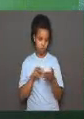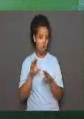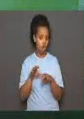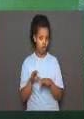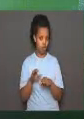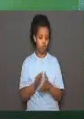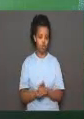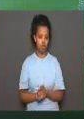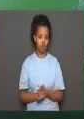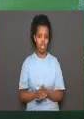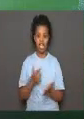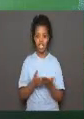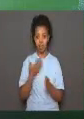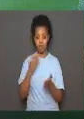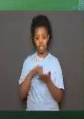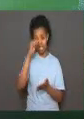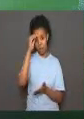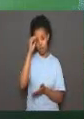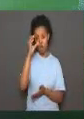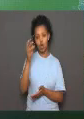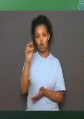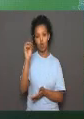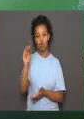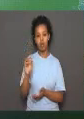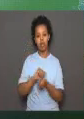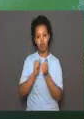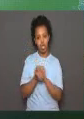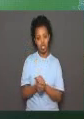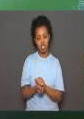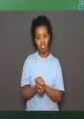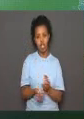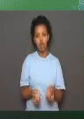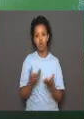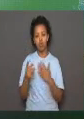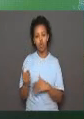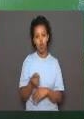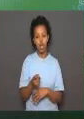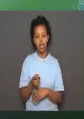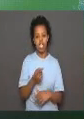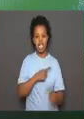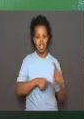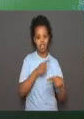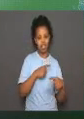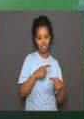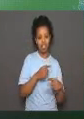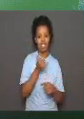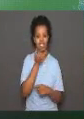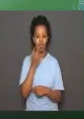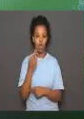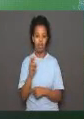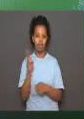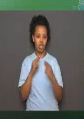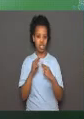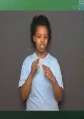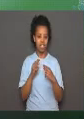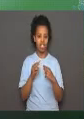learned, chromosomal mutations can lead to a number of genetic disorders. For the